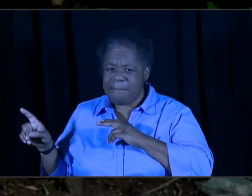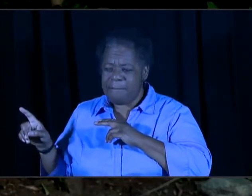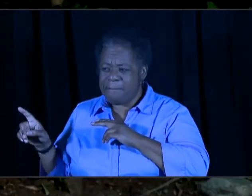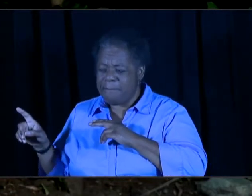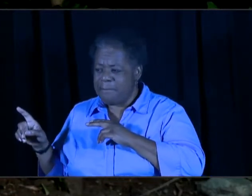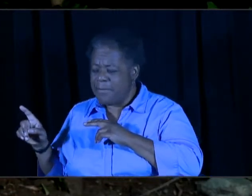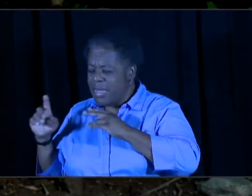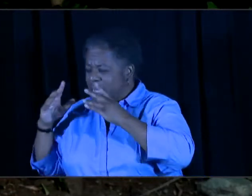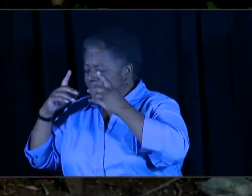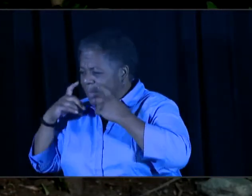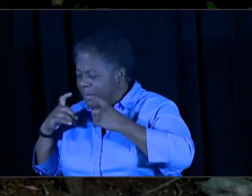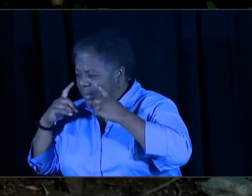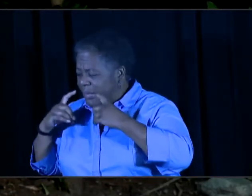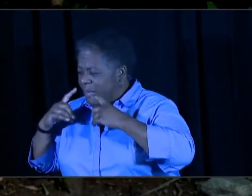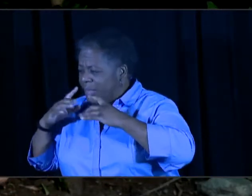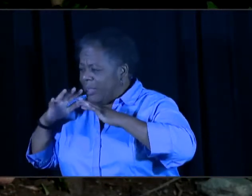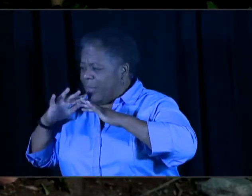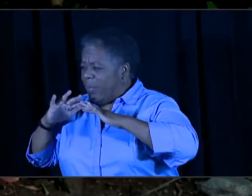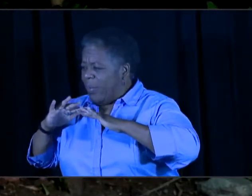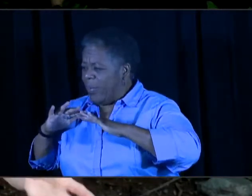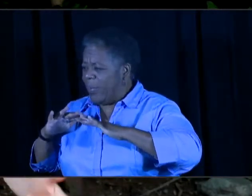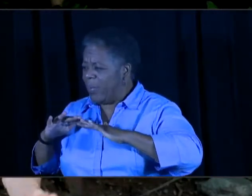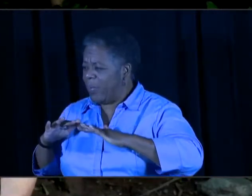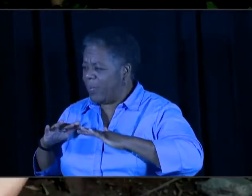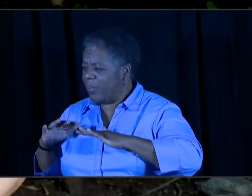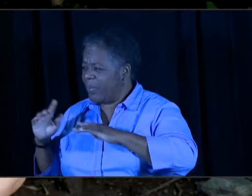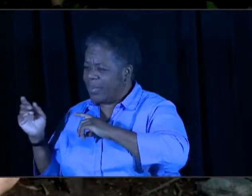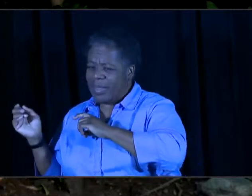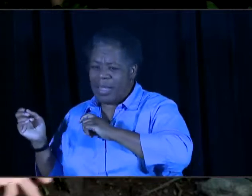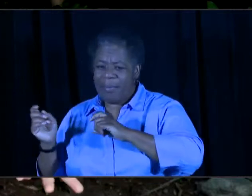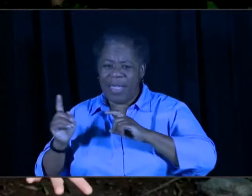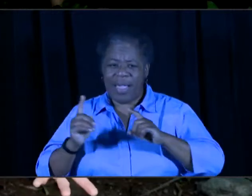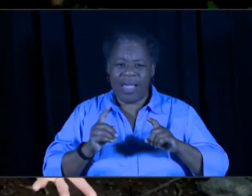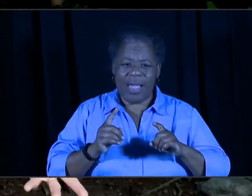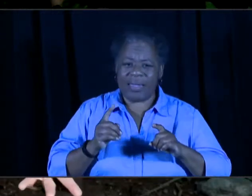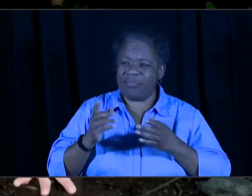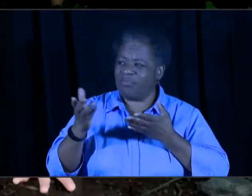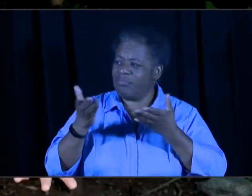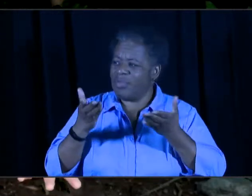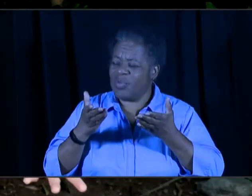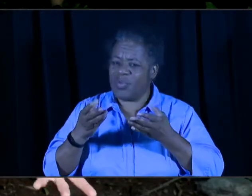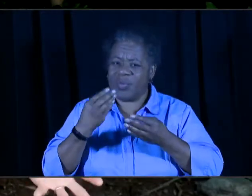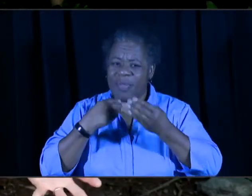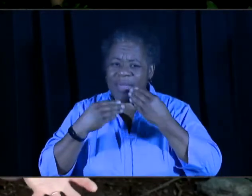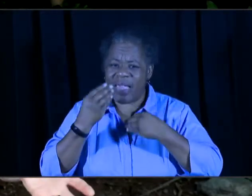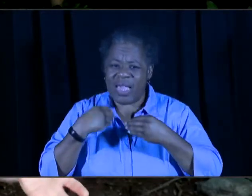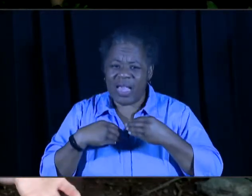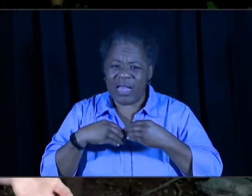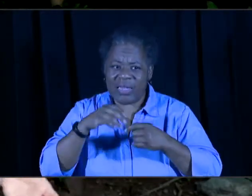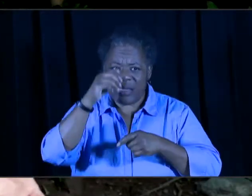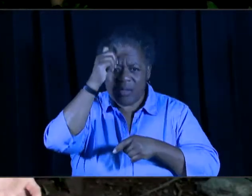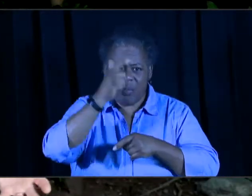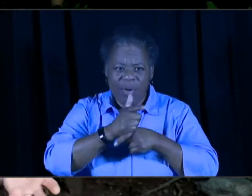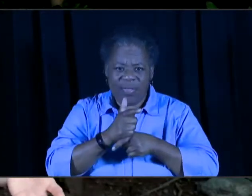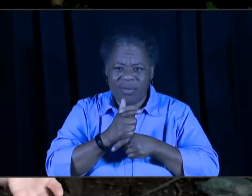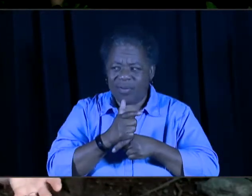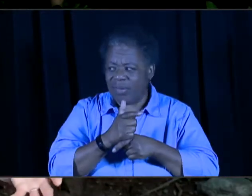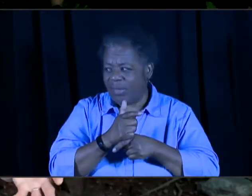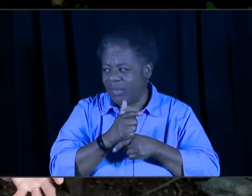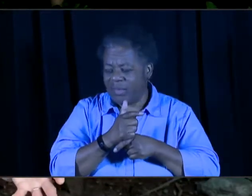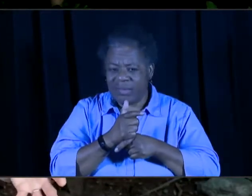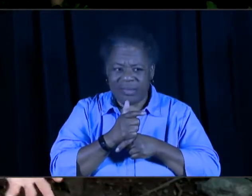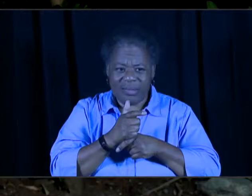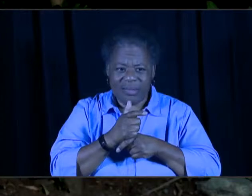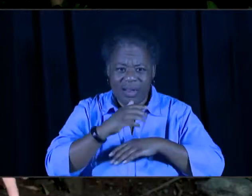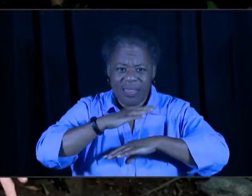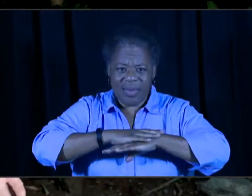he had calmed himself, he asked for the meal to be served, and the brothers looked on at each other in wonder, for the table had